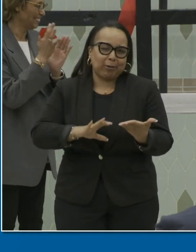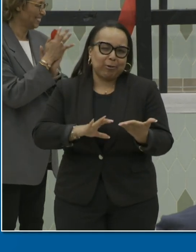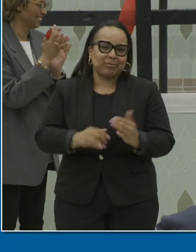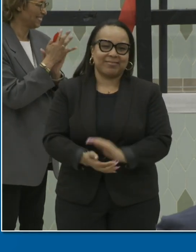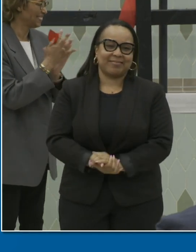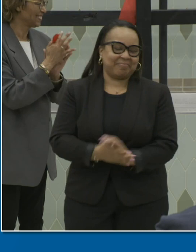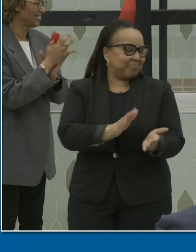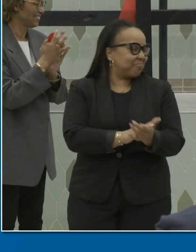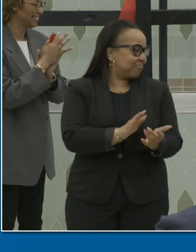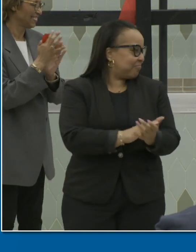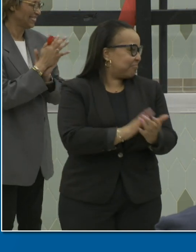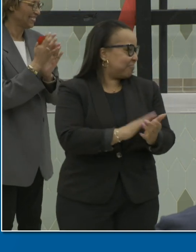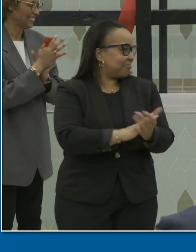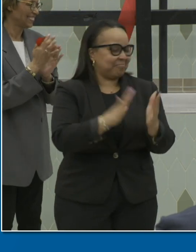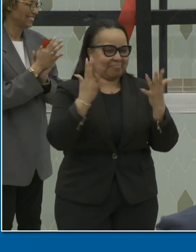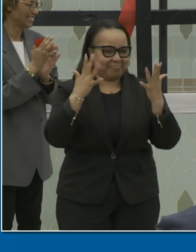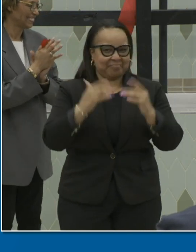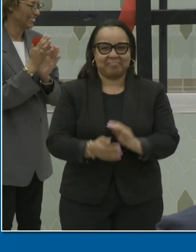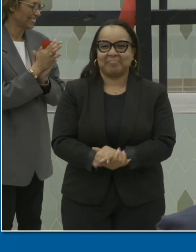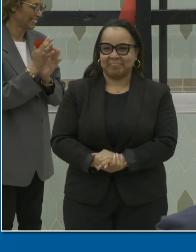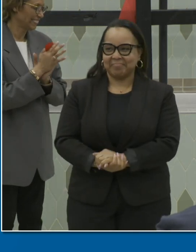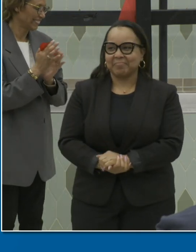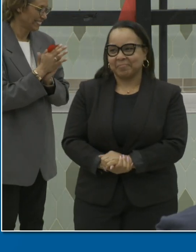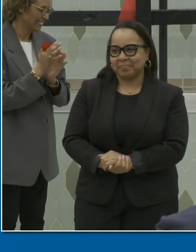All right?